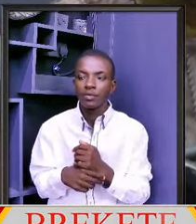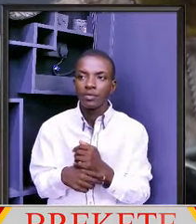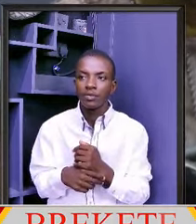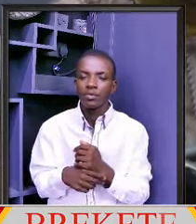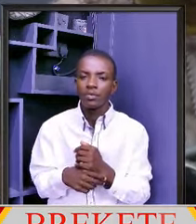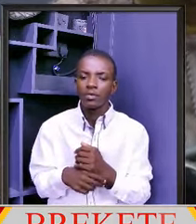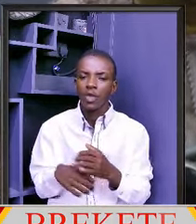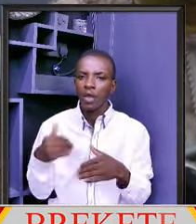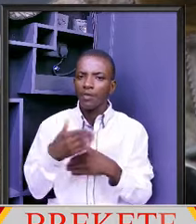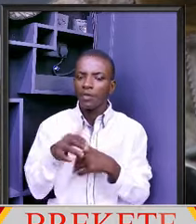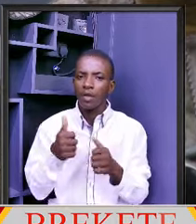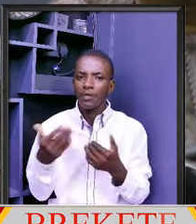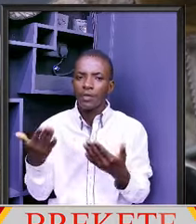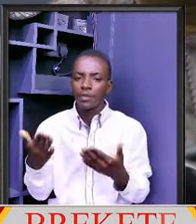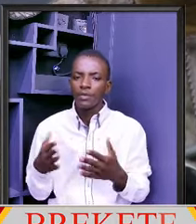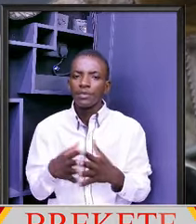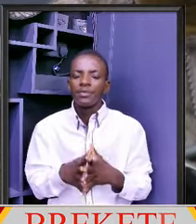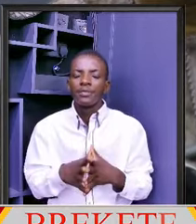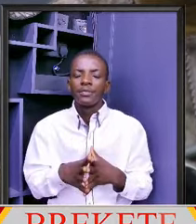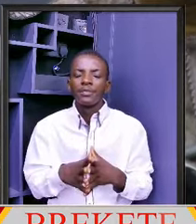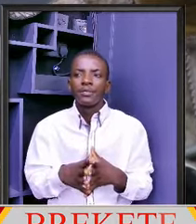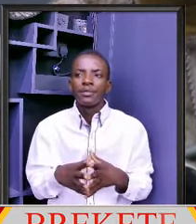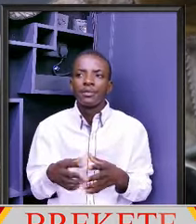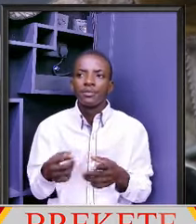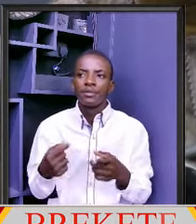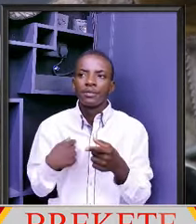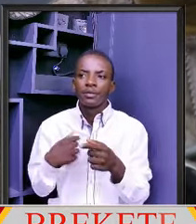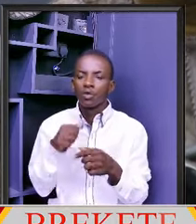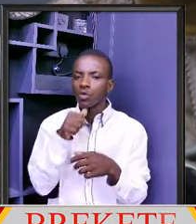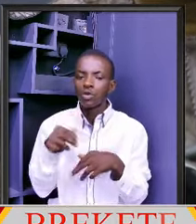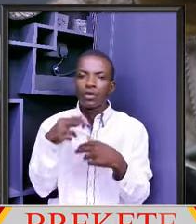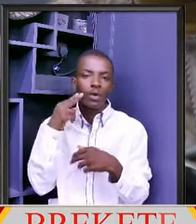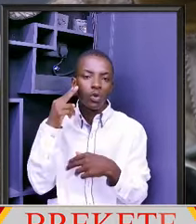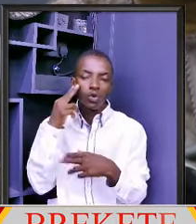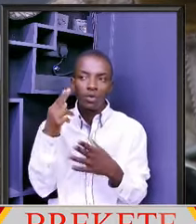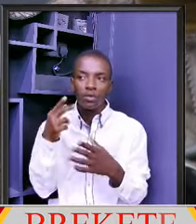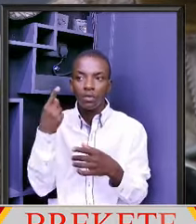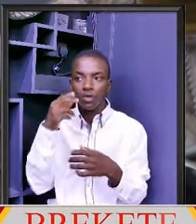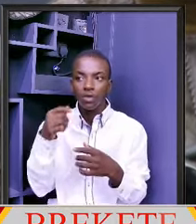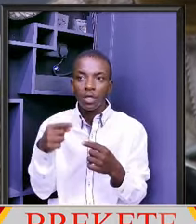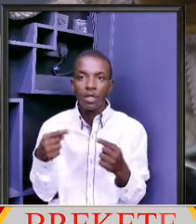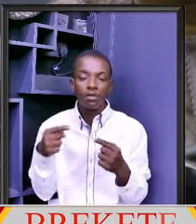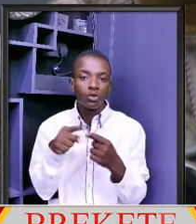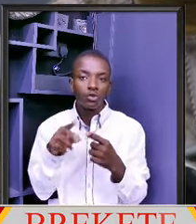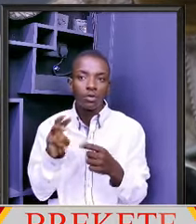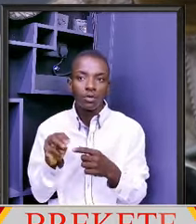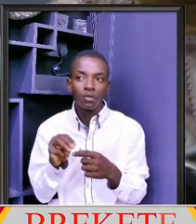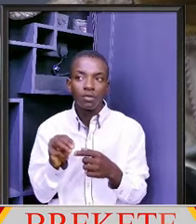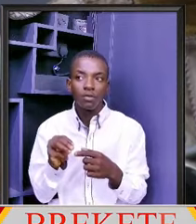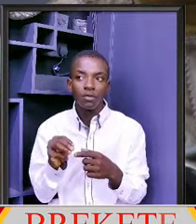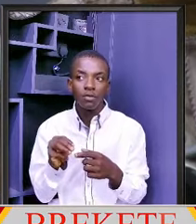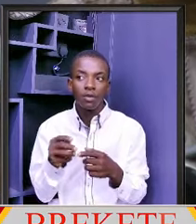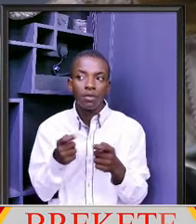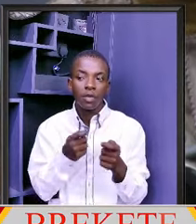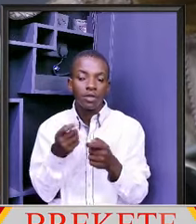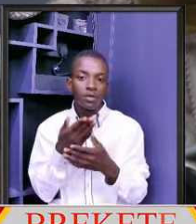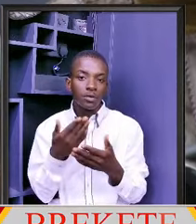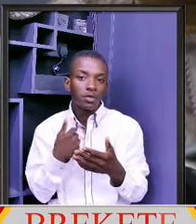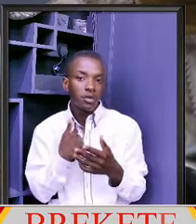Hmm. So after everything now, me, he didn't give me hotel because I'm already naming to him. I went to marry myself